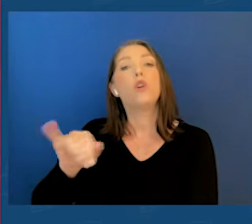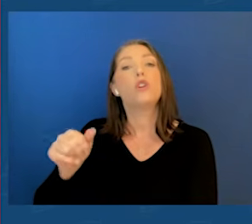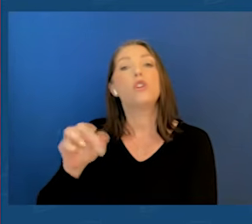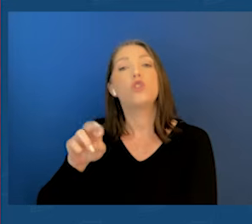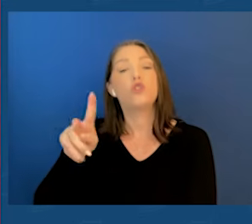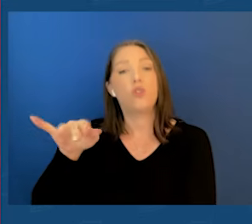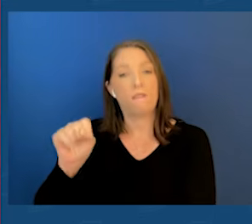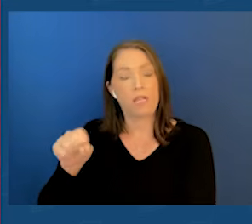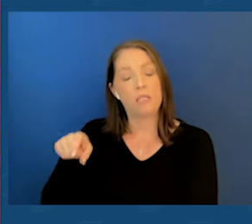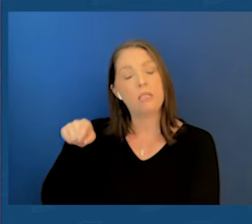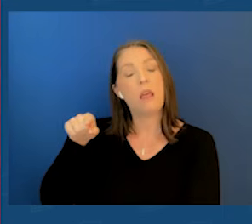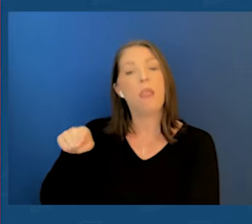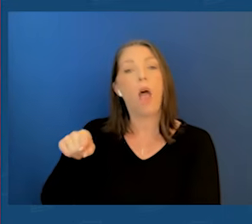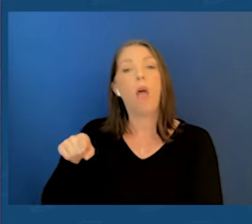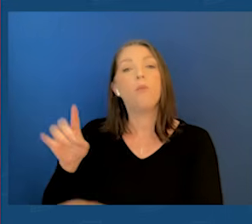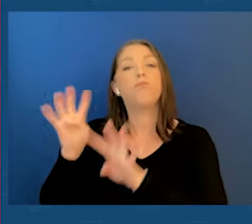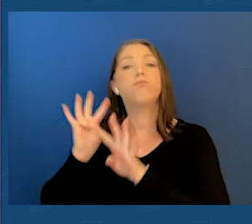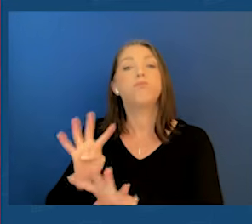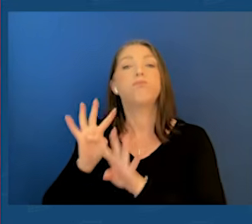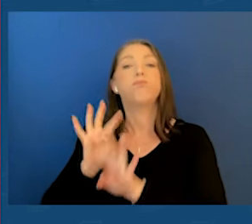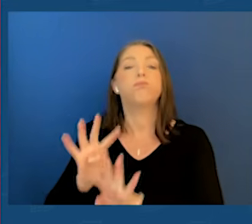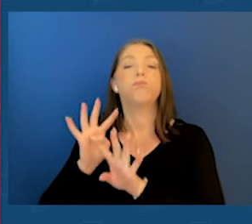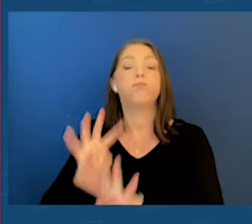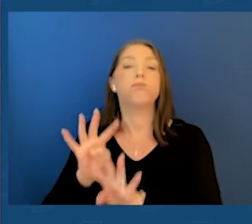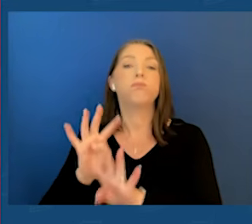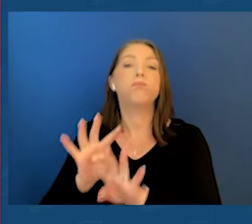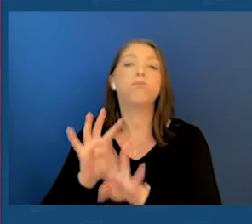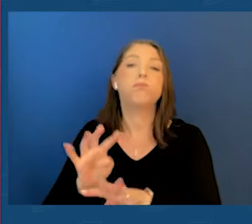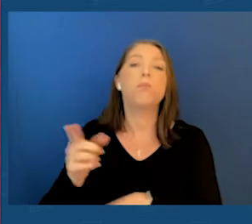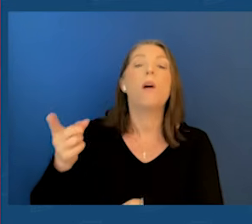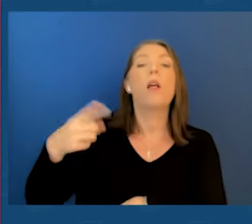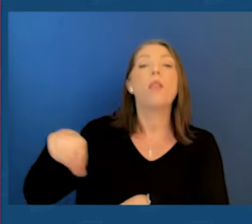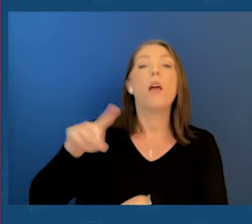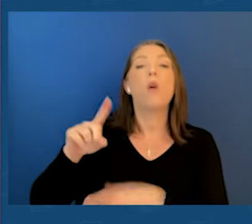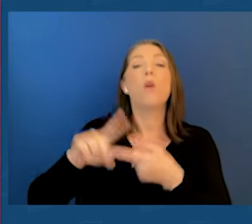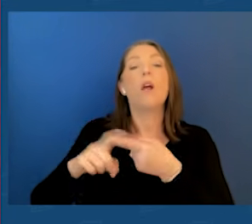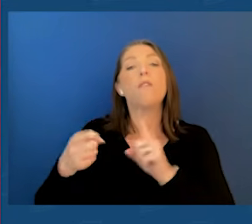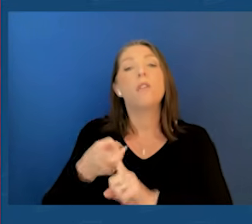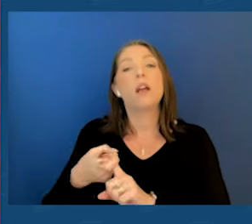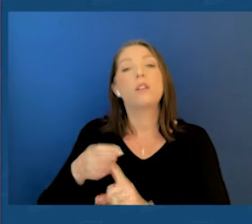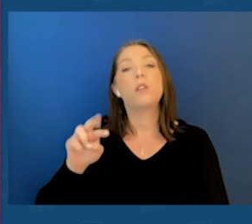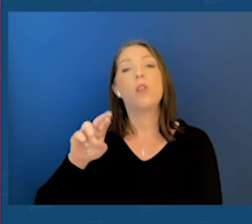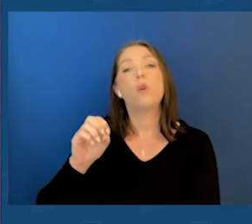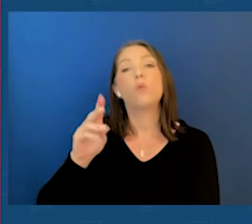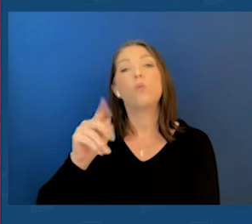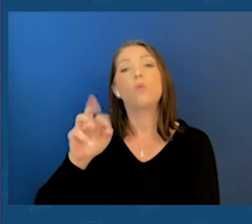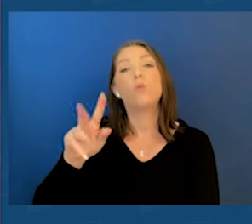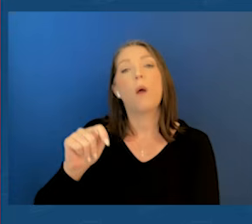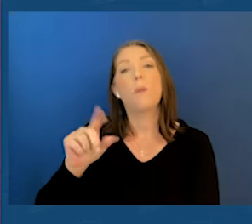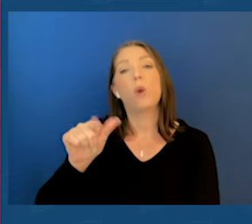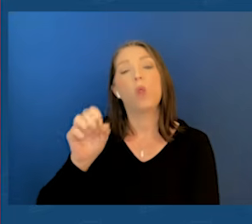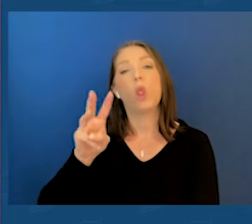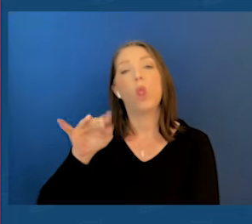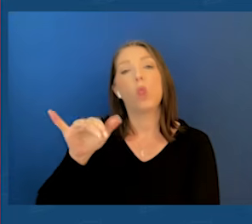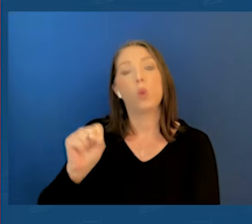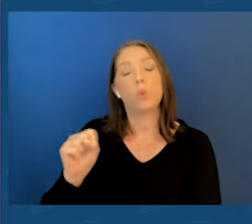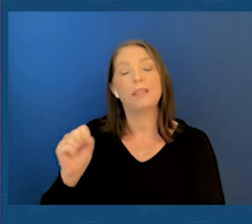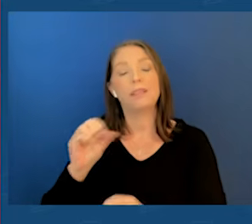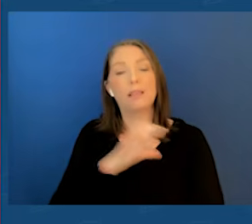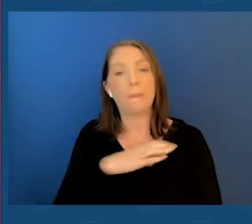marched. They're members of the Friends of Robert Lewis Committee. They spoke about their efforts to elect a